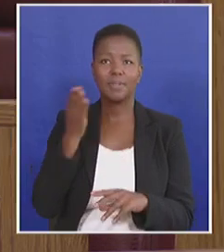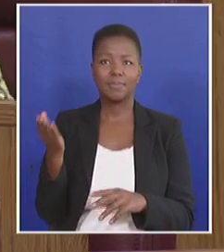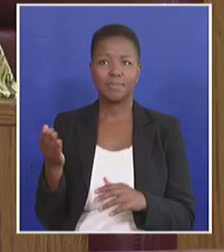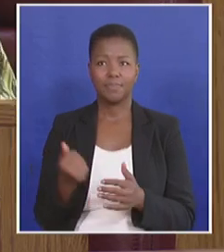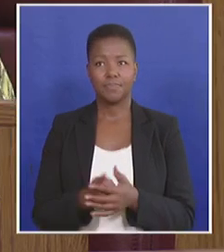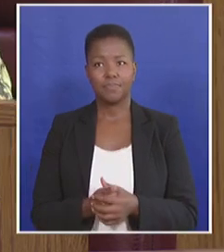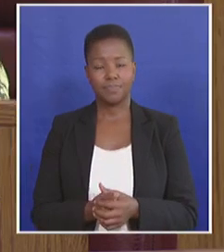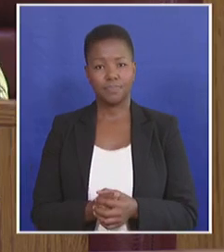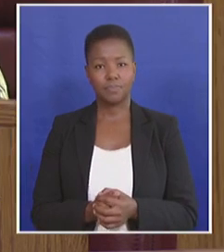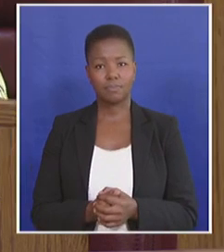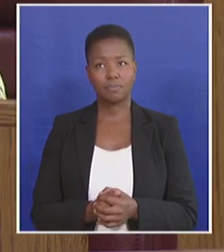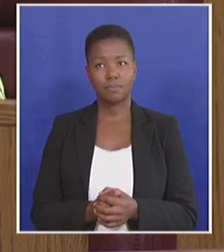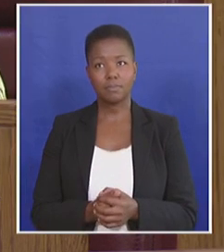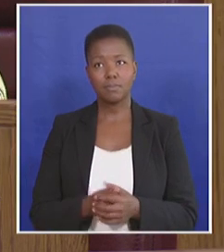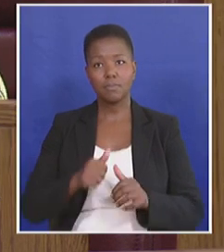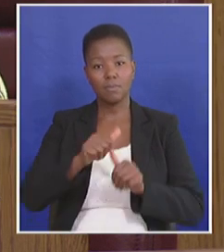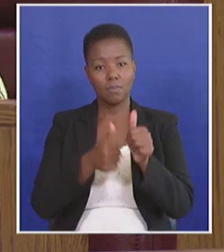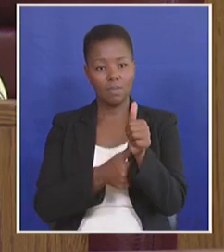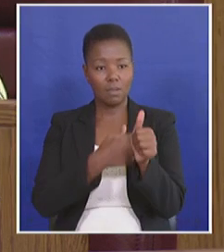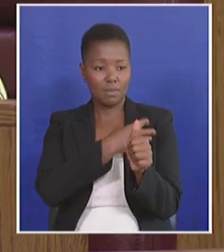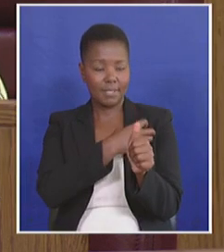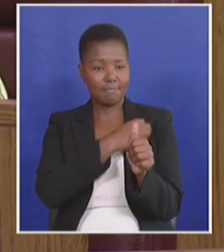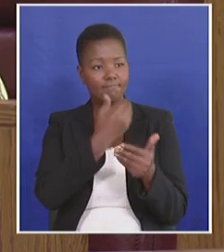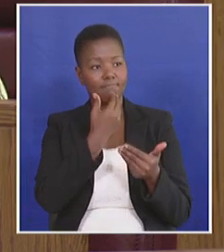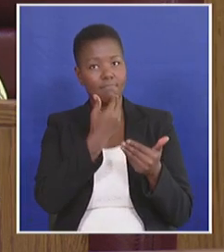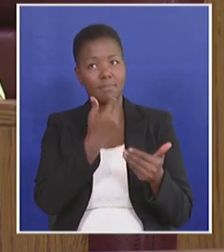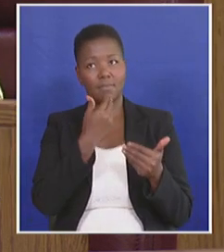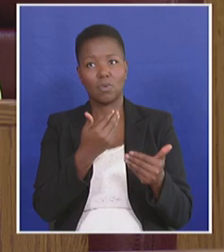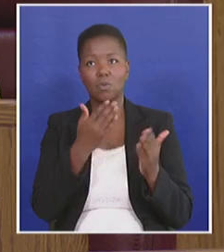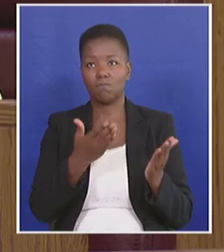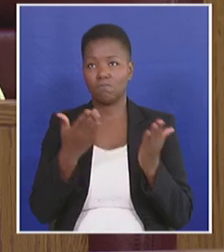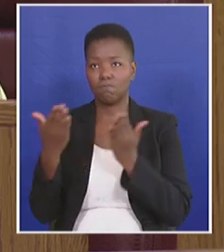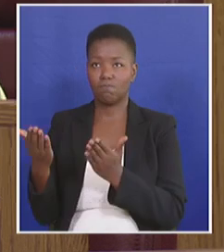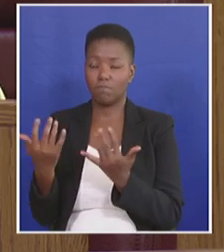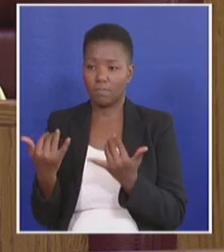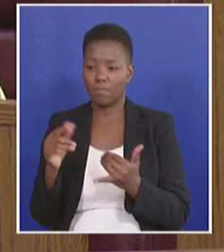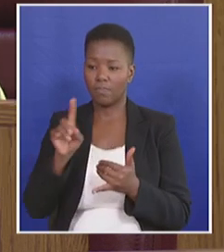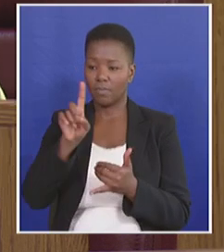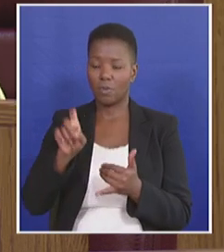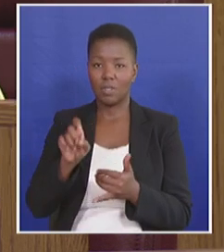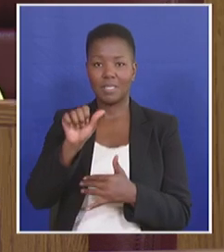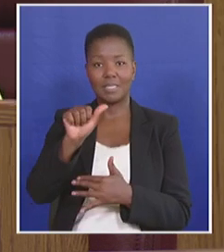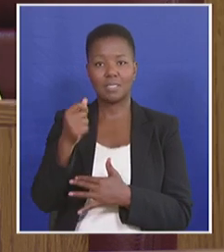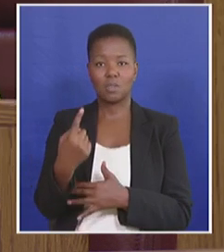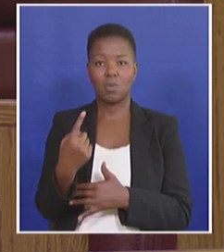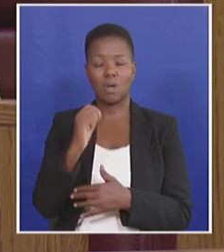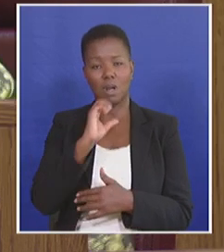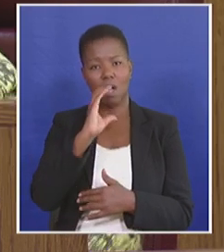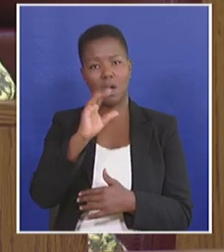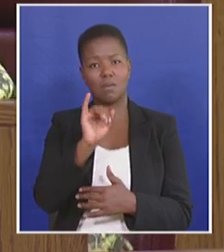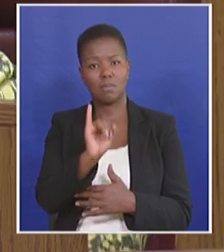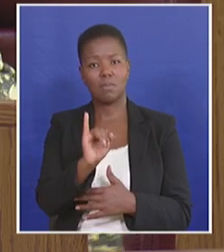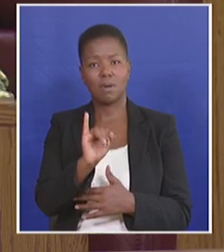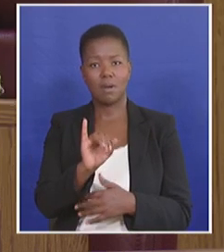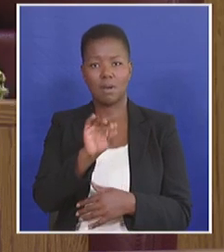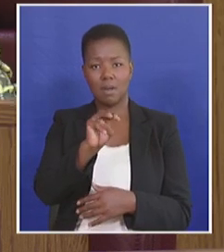Okay, thank you very much, Deputy Minister. We now proceed to question 6.1, asked by the Honourable LG